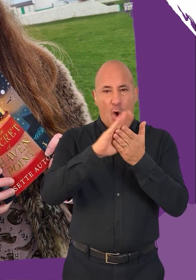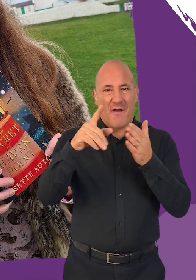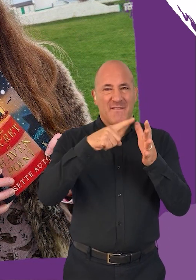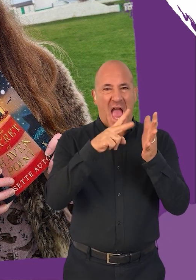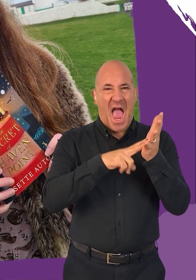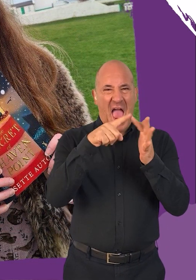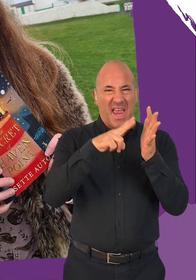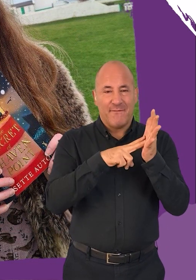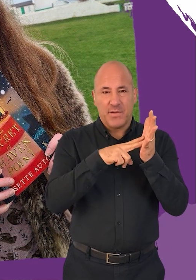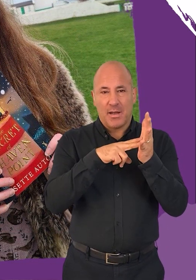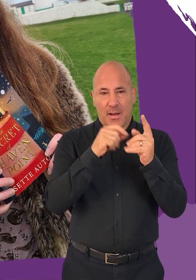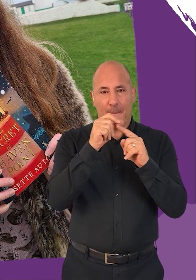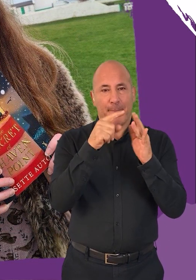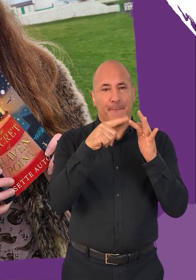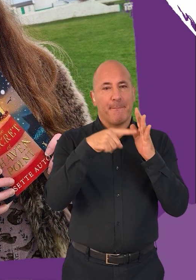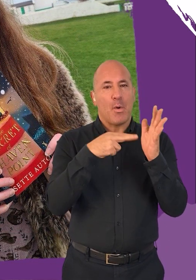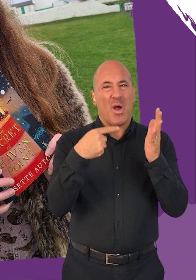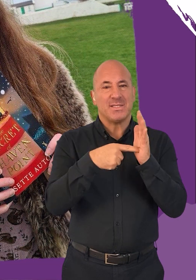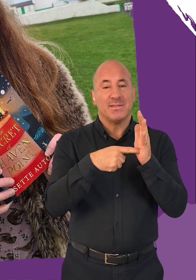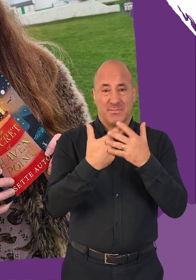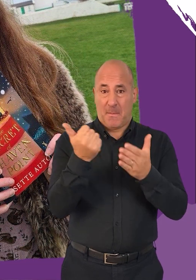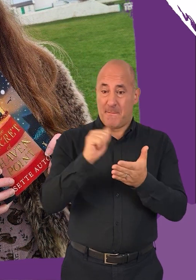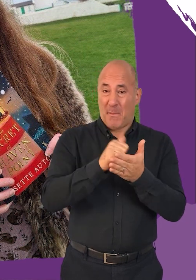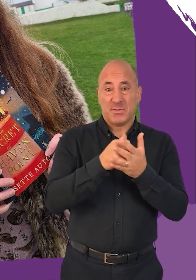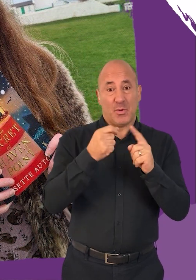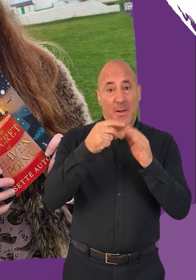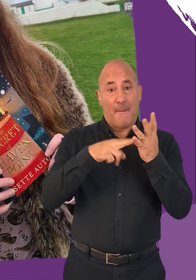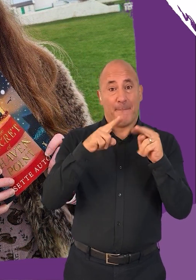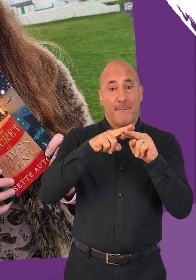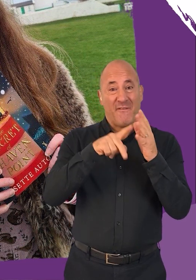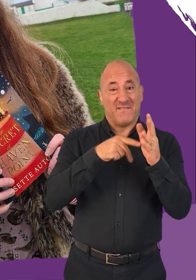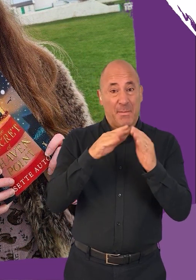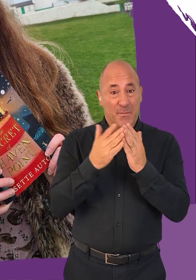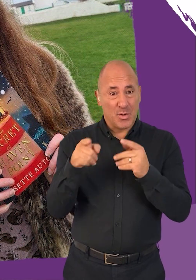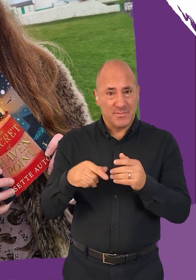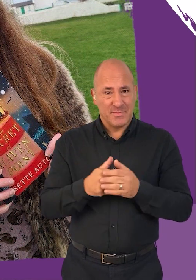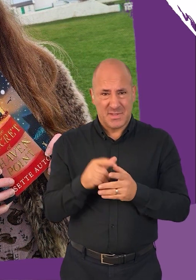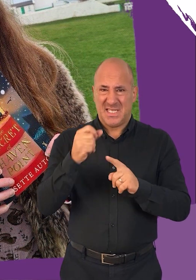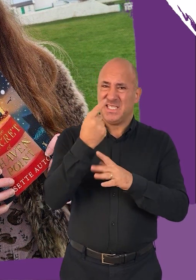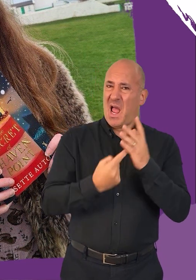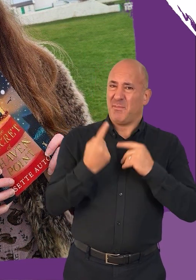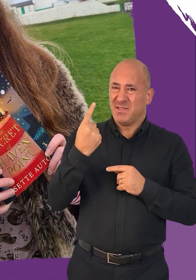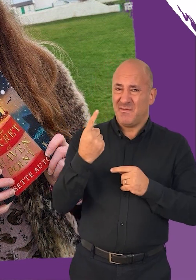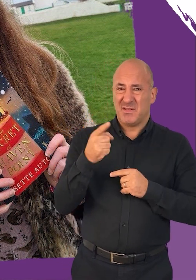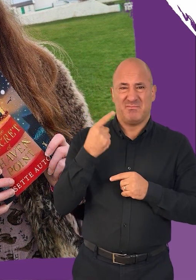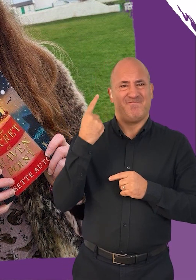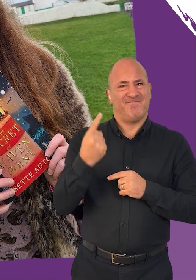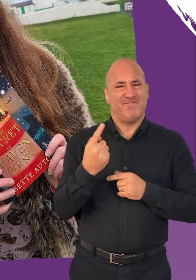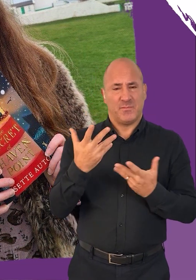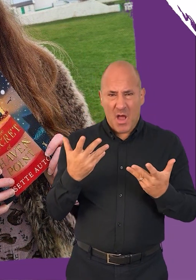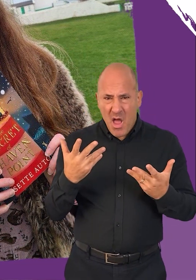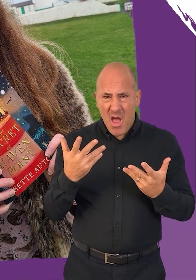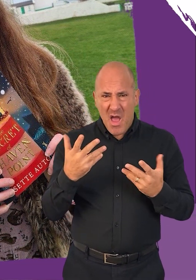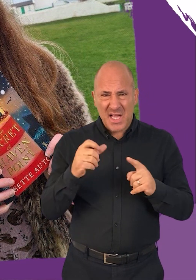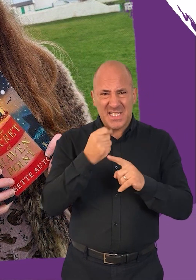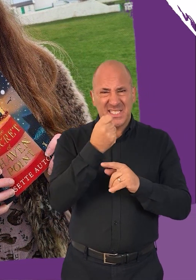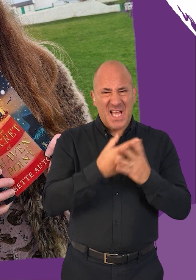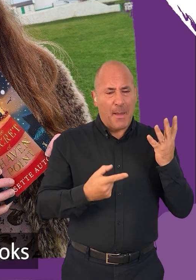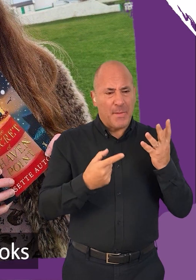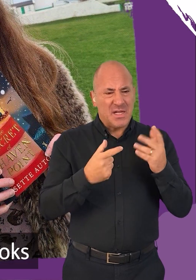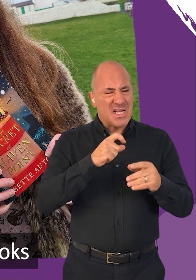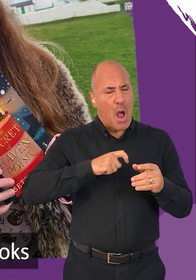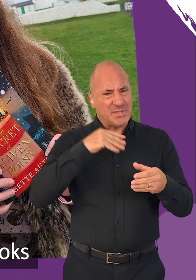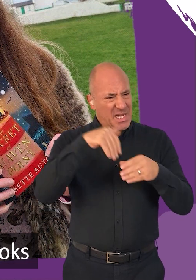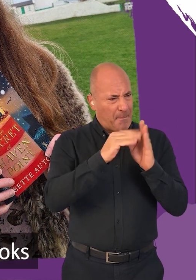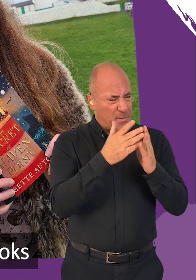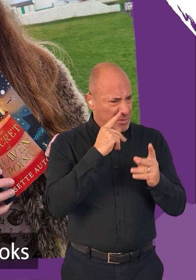book, The Secret of Haven Point, was published with Puffin Books. As a disabled person herself, Lisette was dismayed